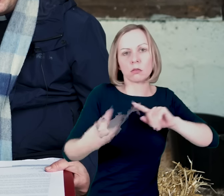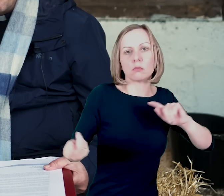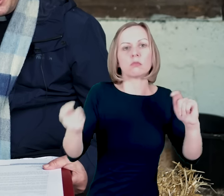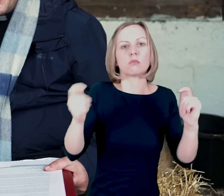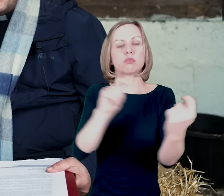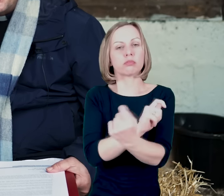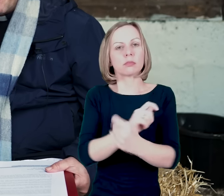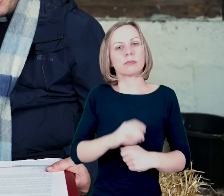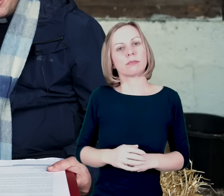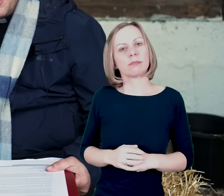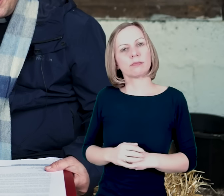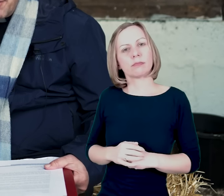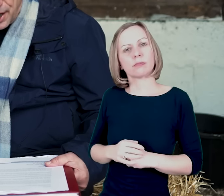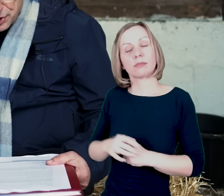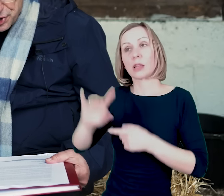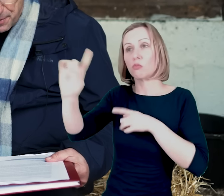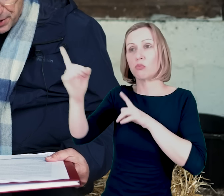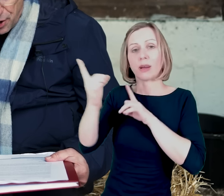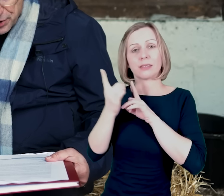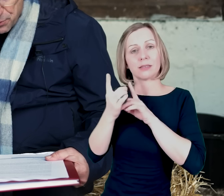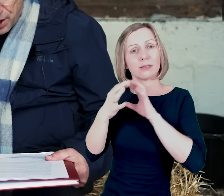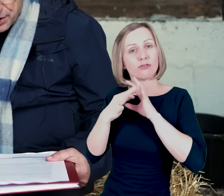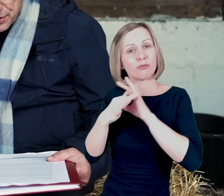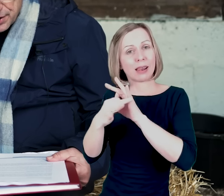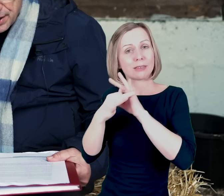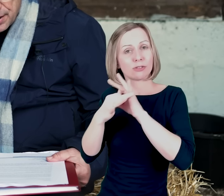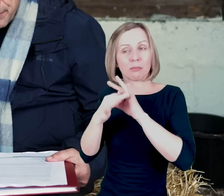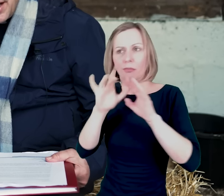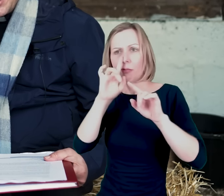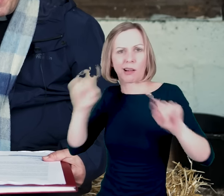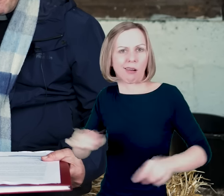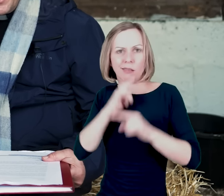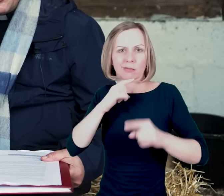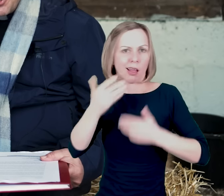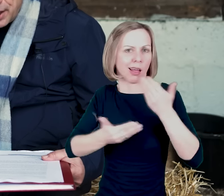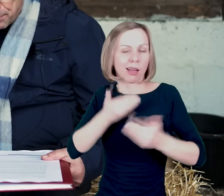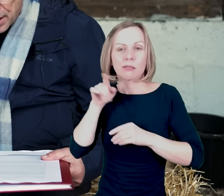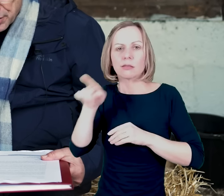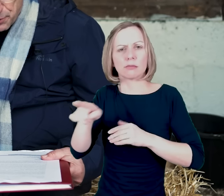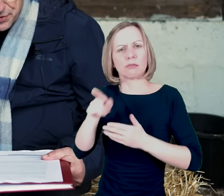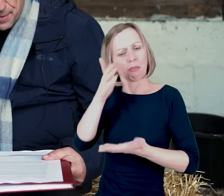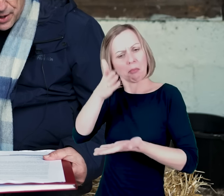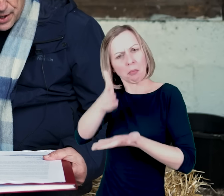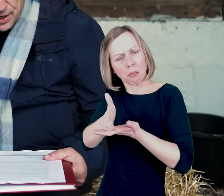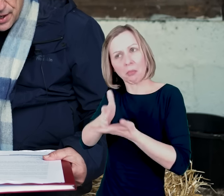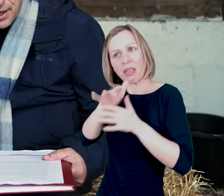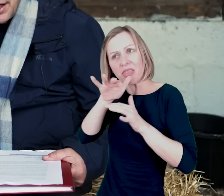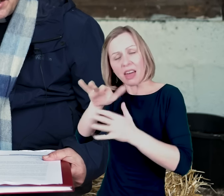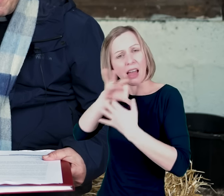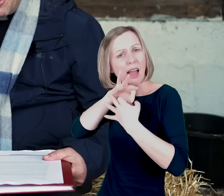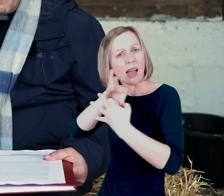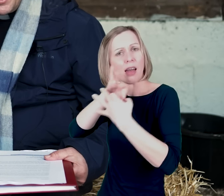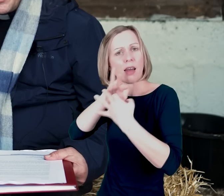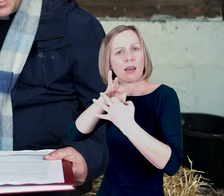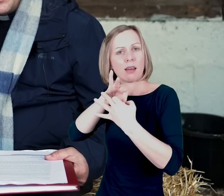Presence is a relationship beyond words. It's about being truly present with someone.